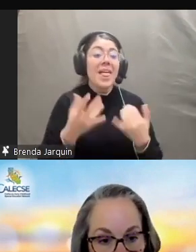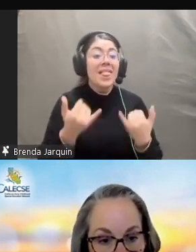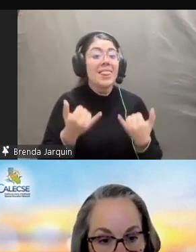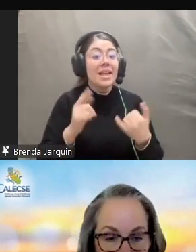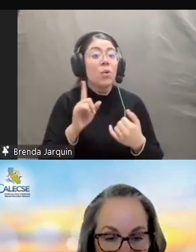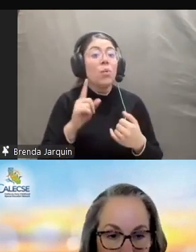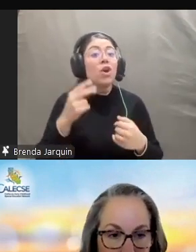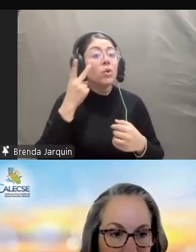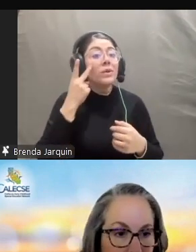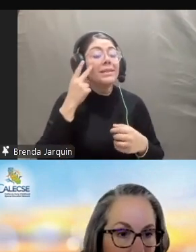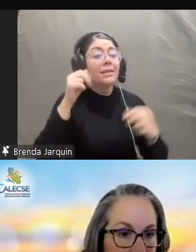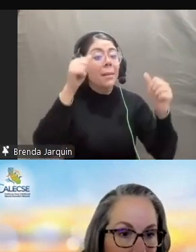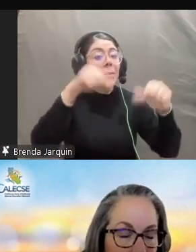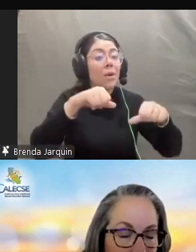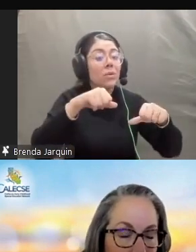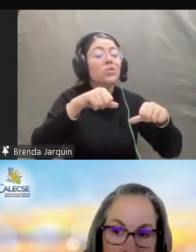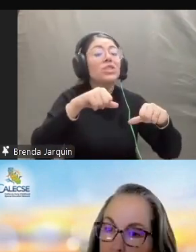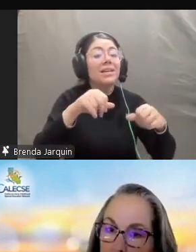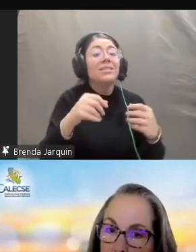use.